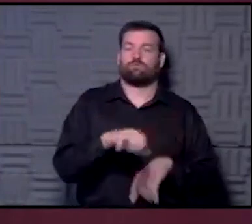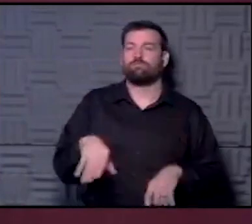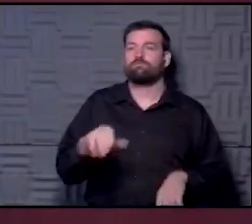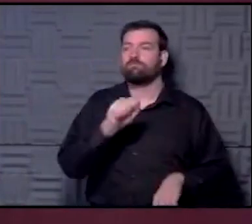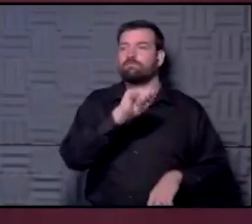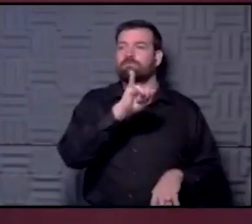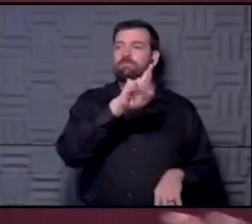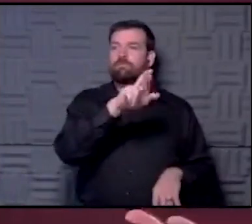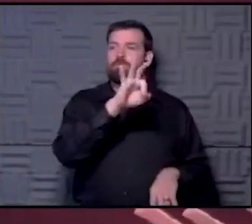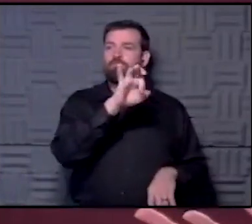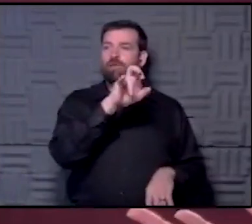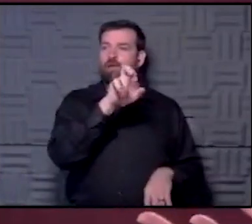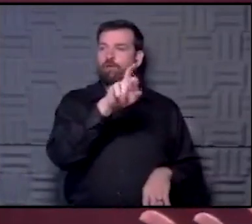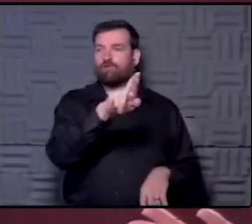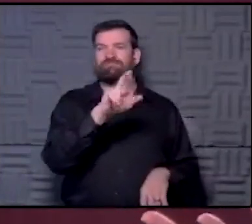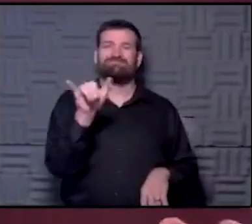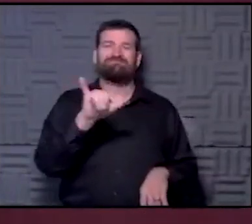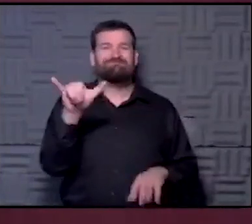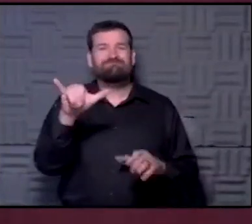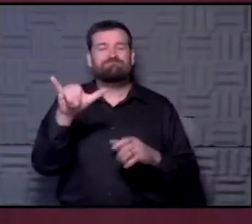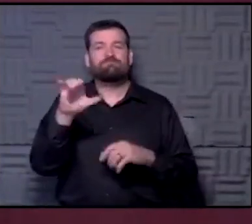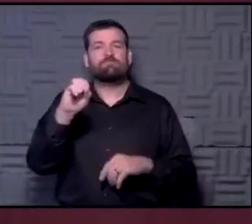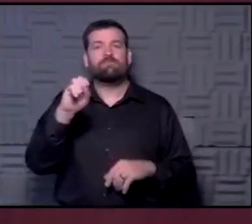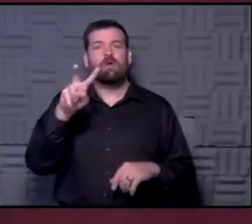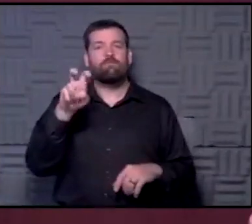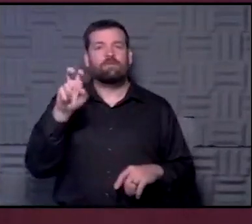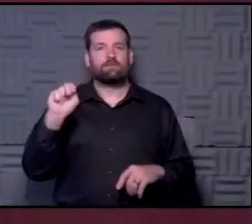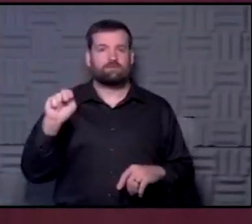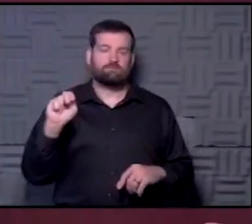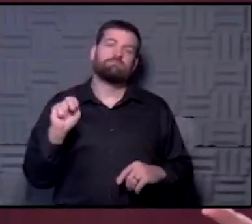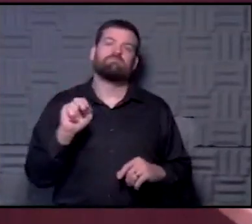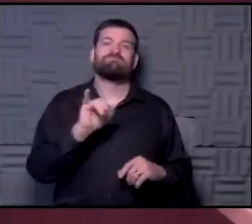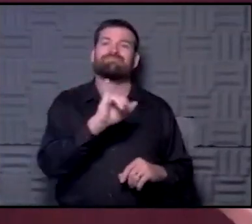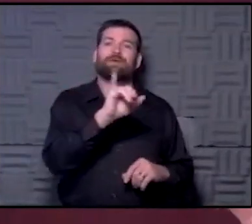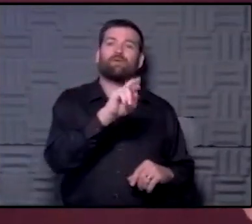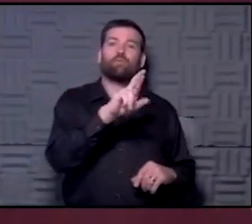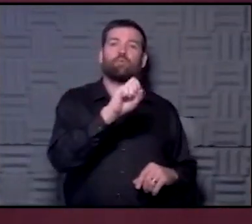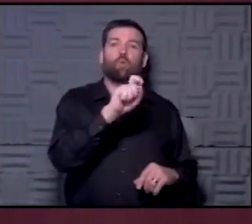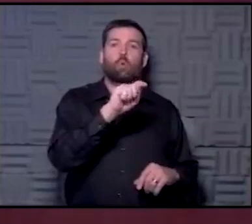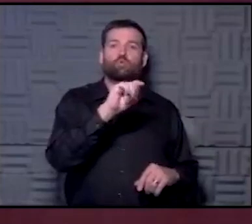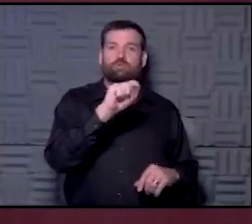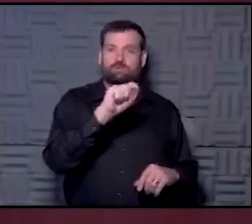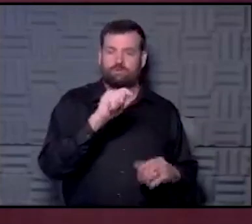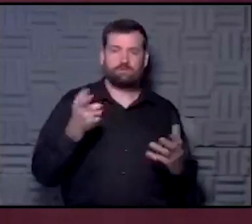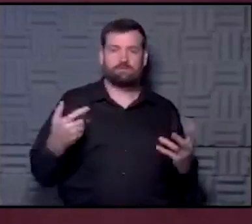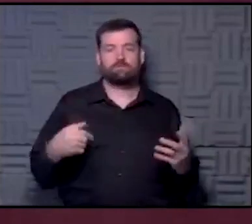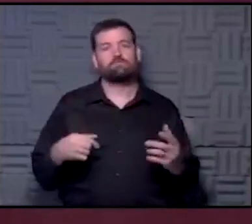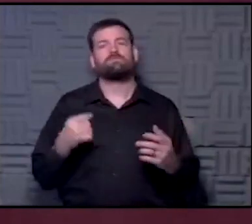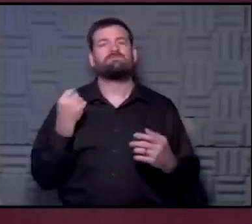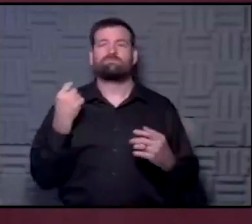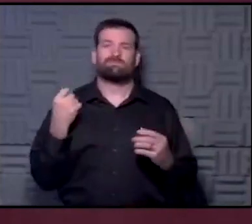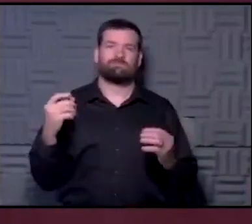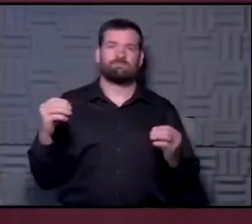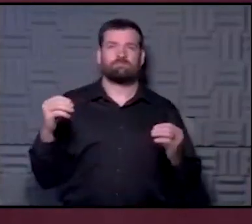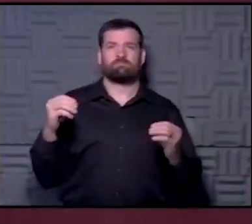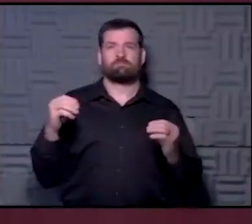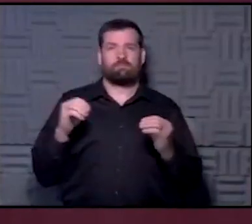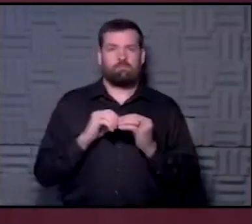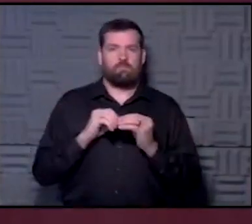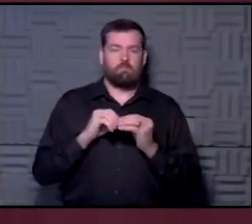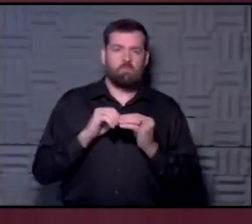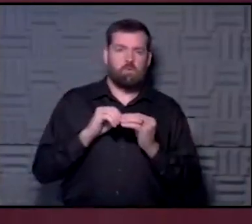fryers are kind of working like a conventional oven. It's really basically kind of roasting, but it's maybe a little more